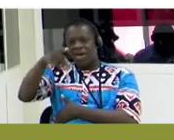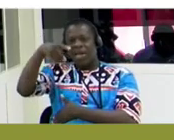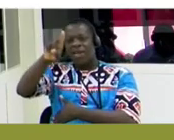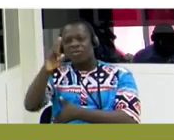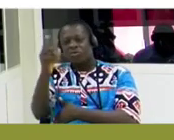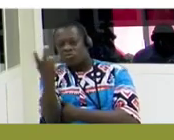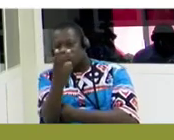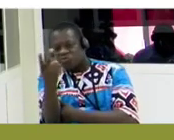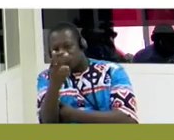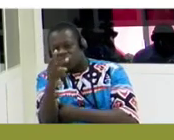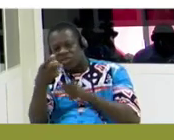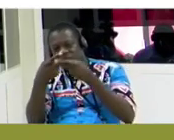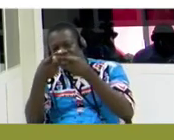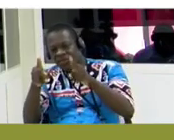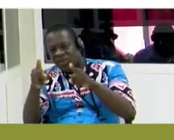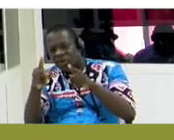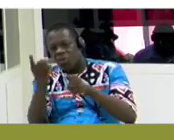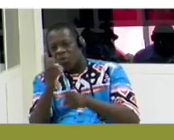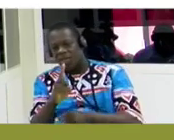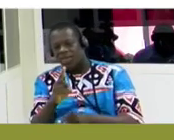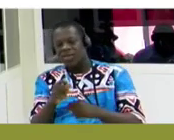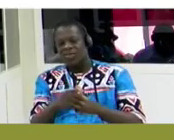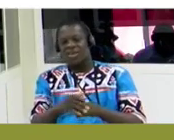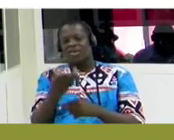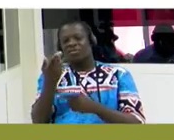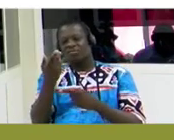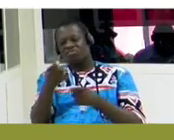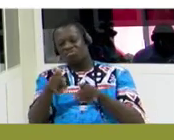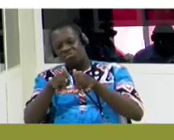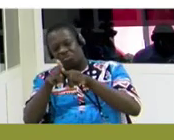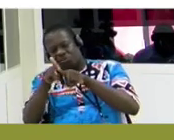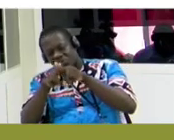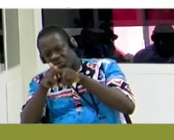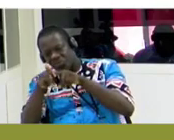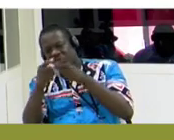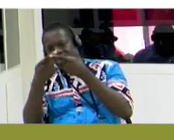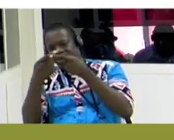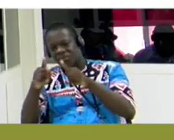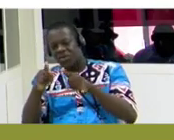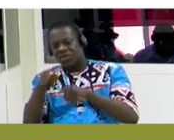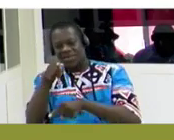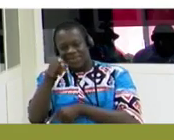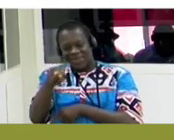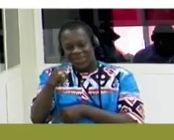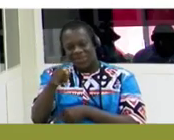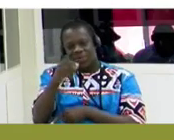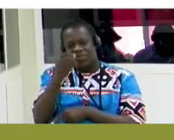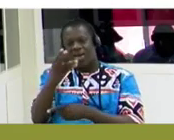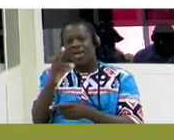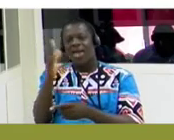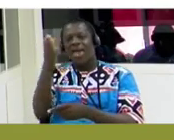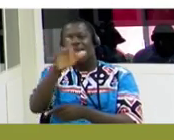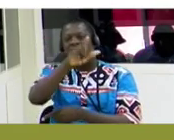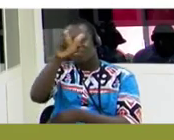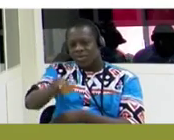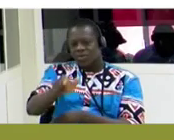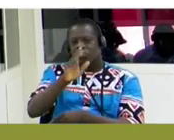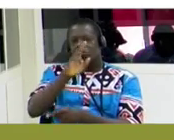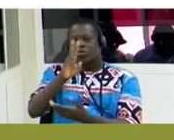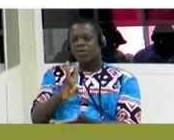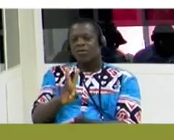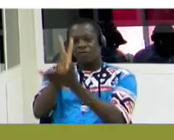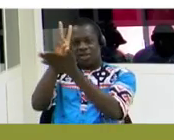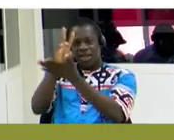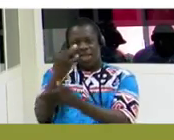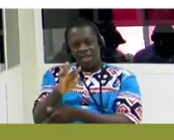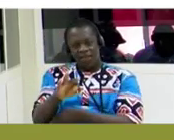was different? There was not much different, but this one, they said anyone who want to volunteer. I didn't mean they don't say that anyone who